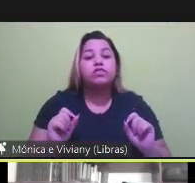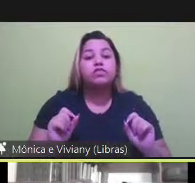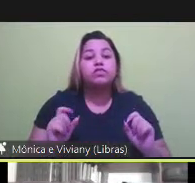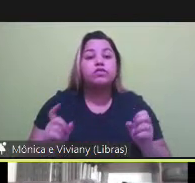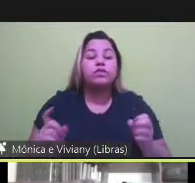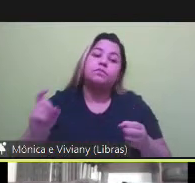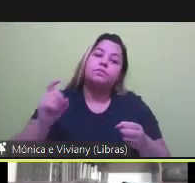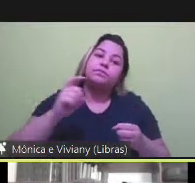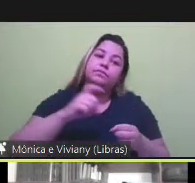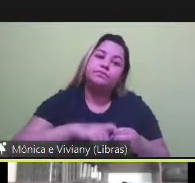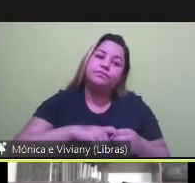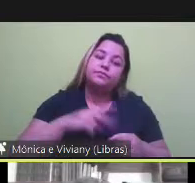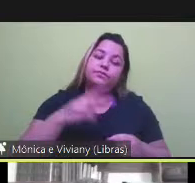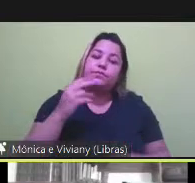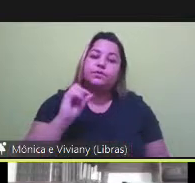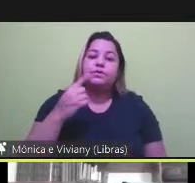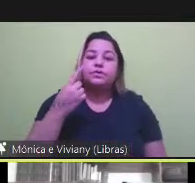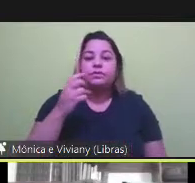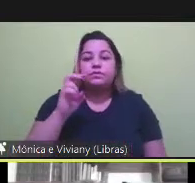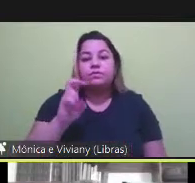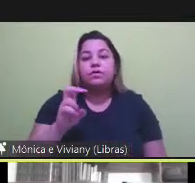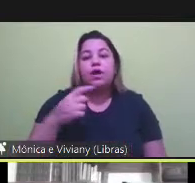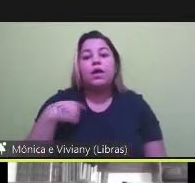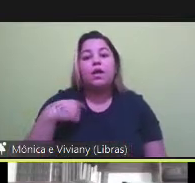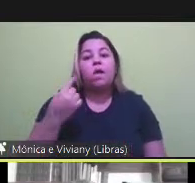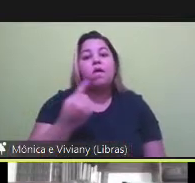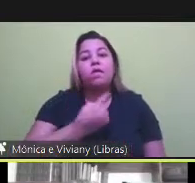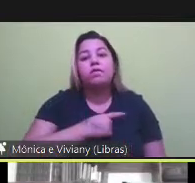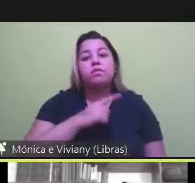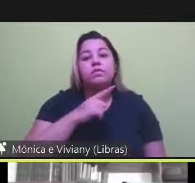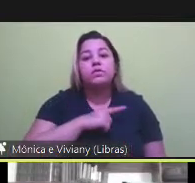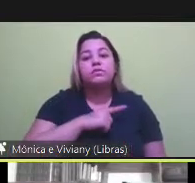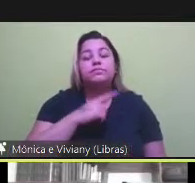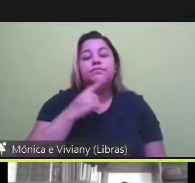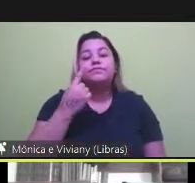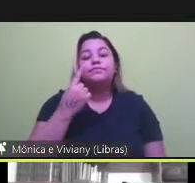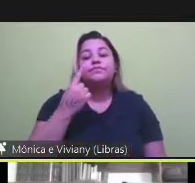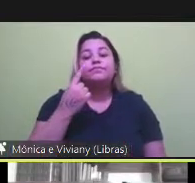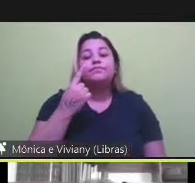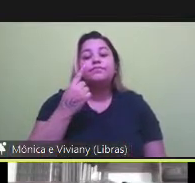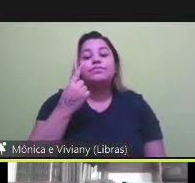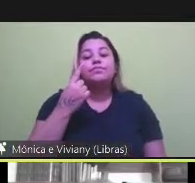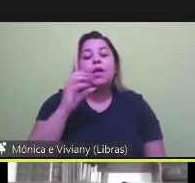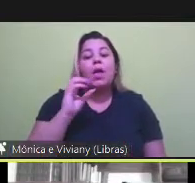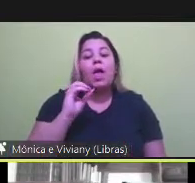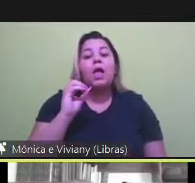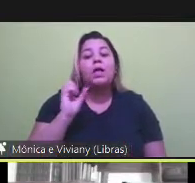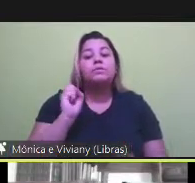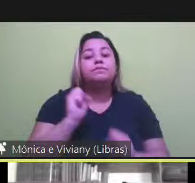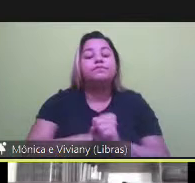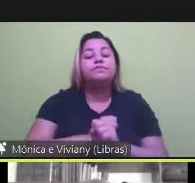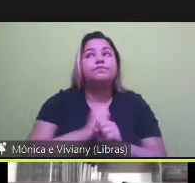get back to 2015, where we had over 10 years of